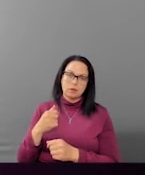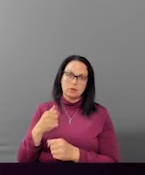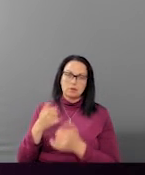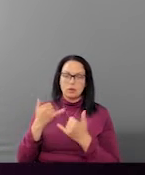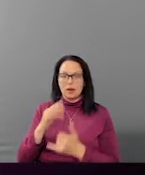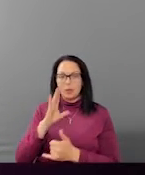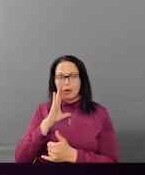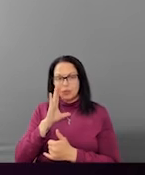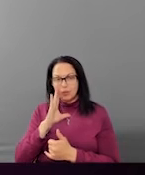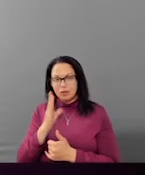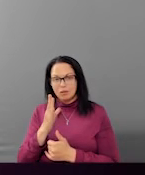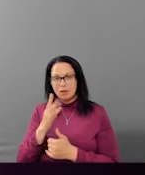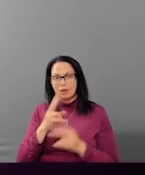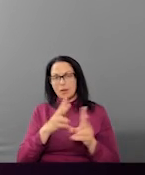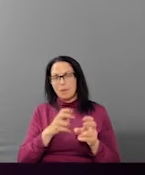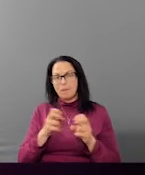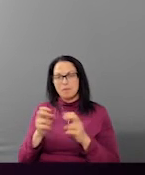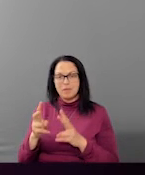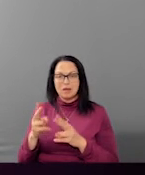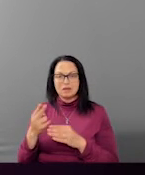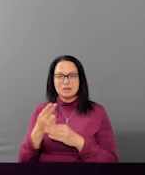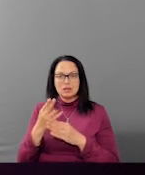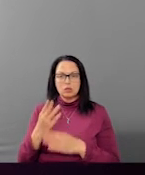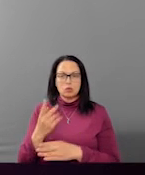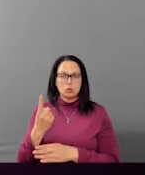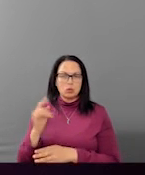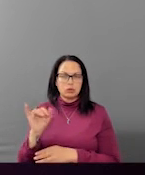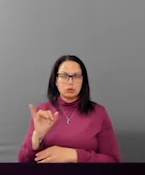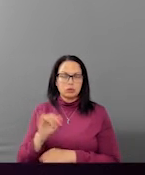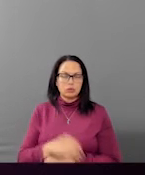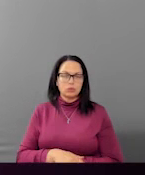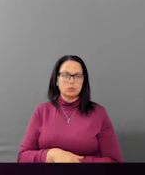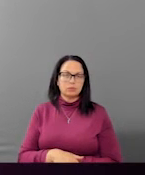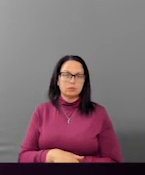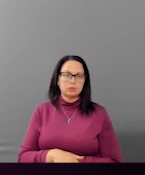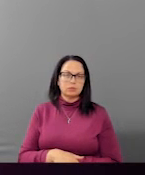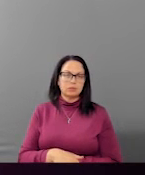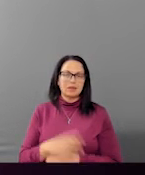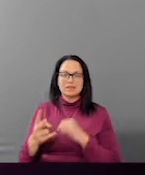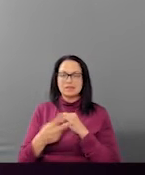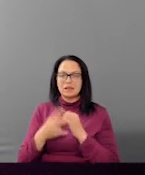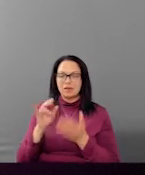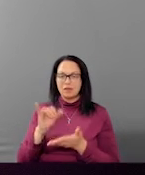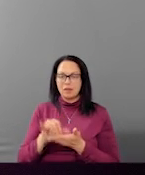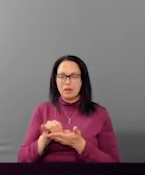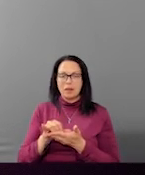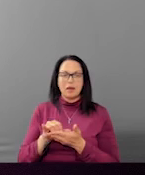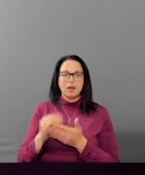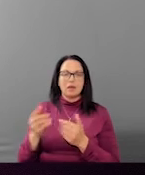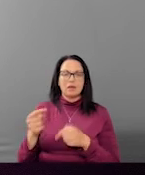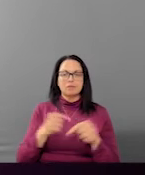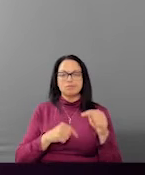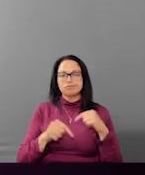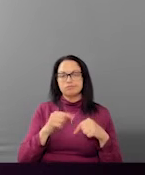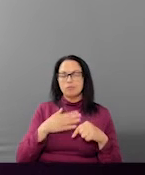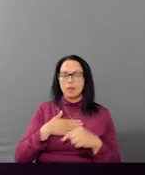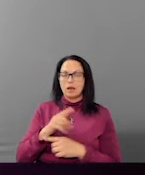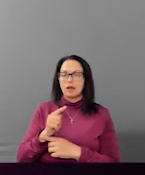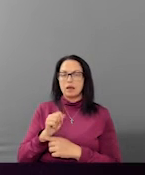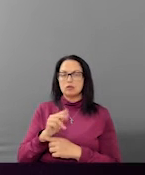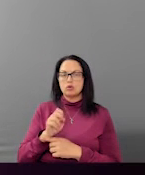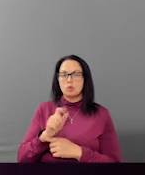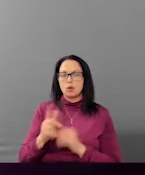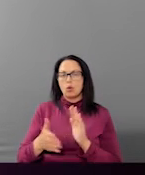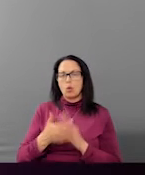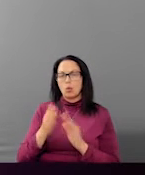to paste in the user one, save that. Then I'm going to head back to my terminal and run this command,